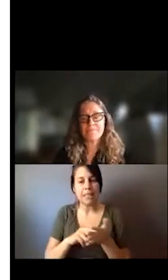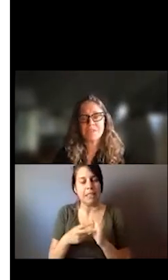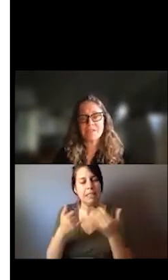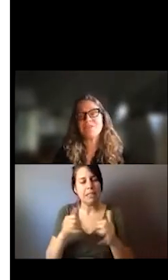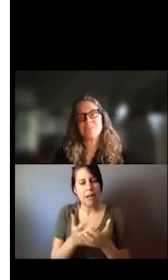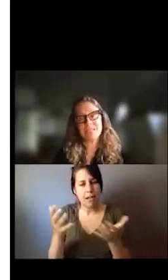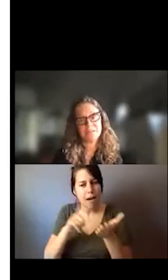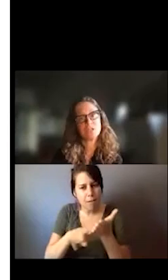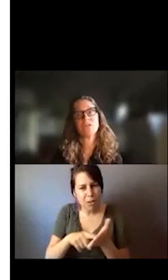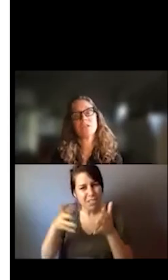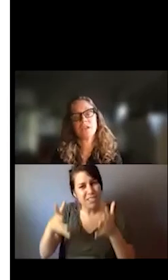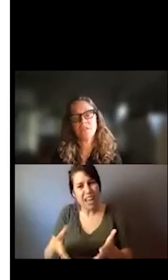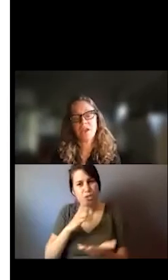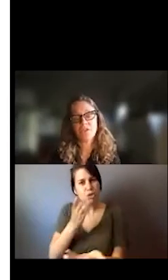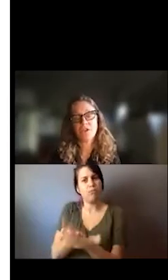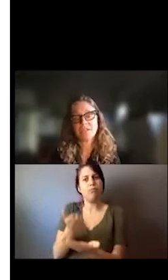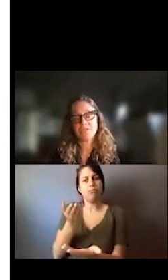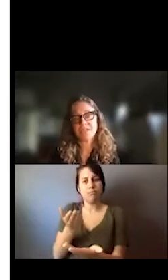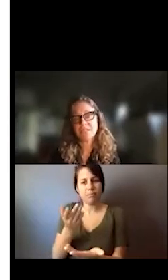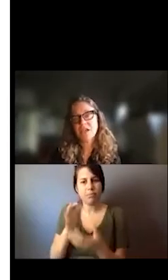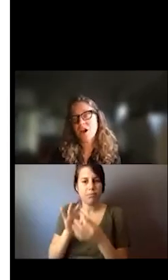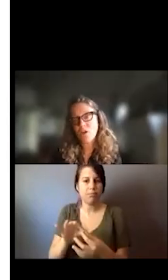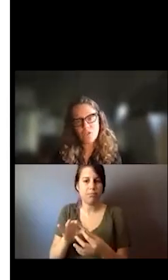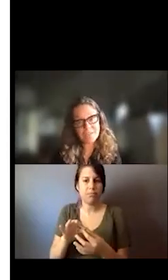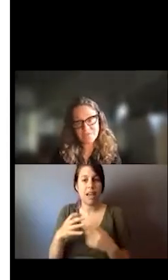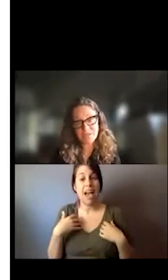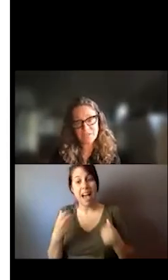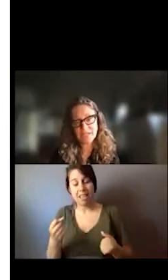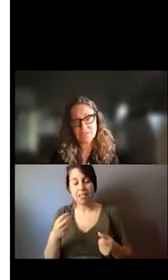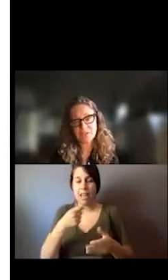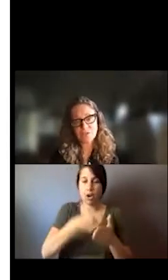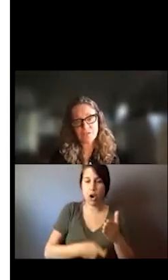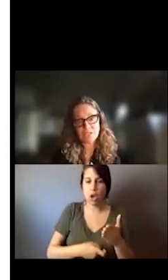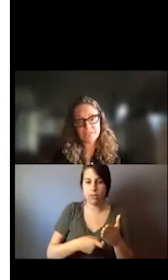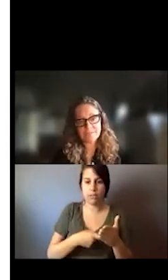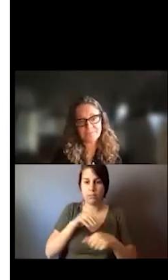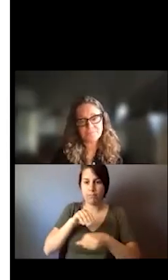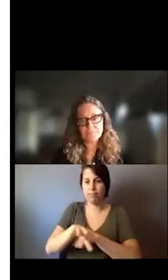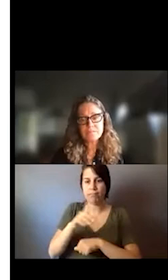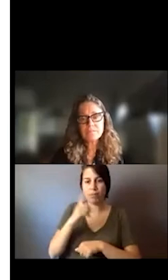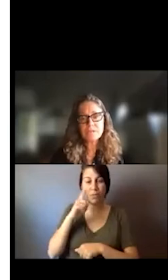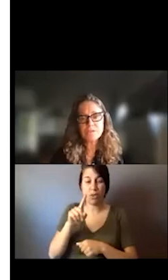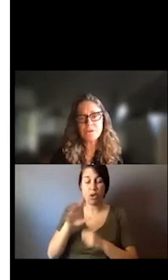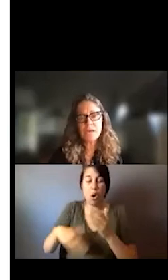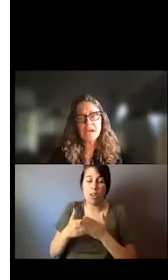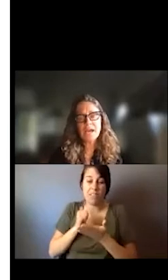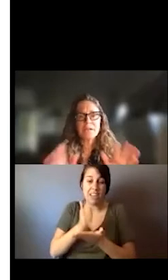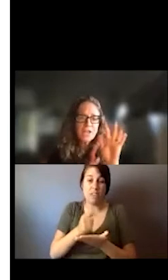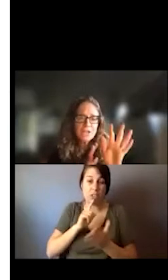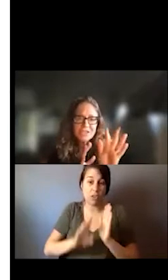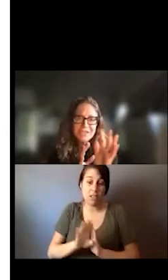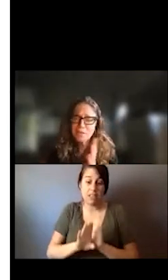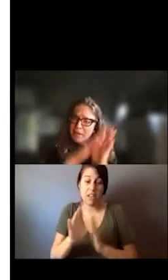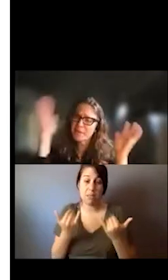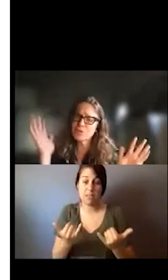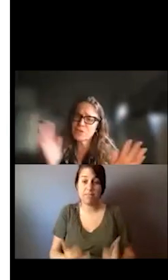work left to be done, particularly on the health and cost effects of all these different kinds of interventions. So I'm